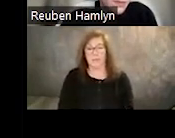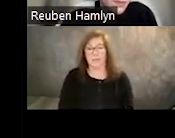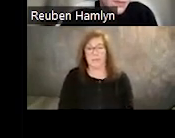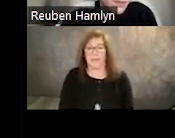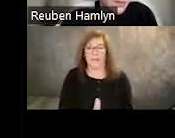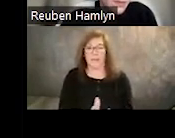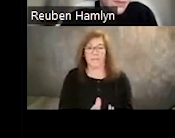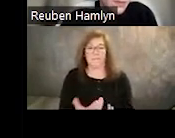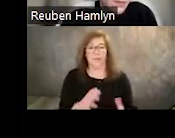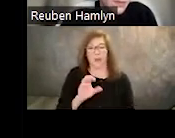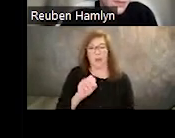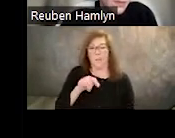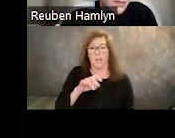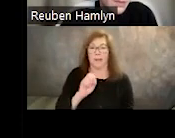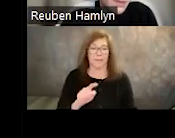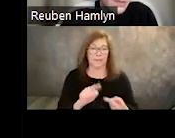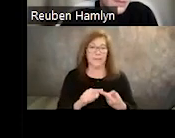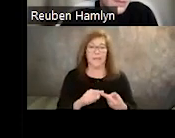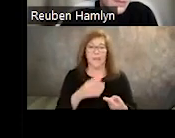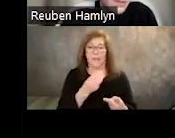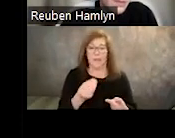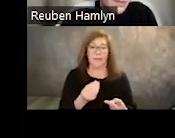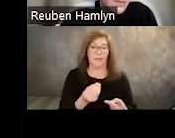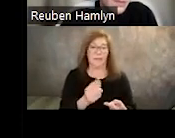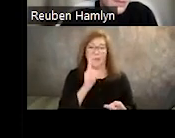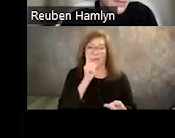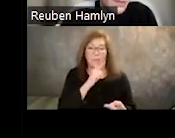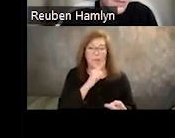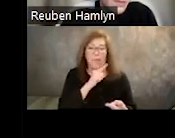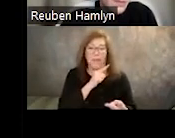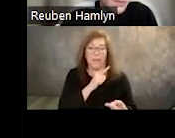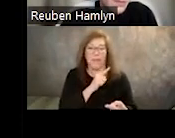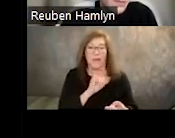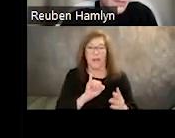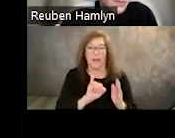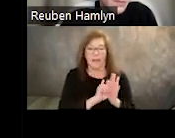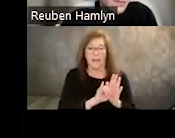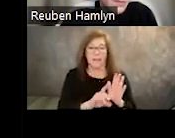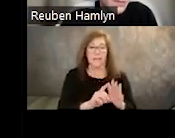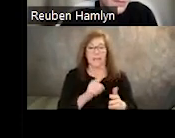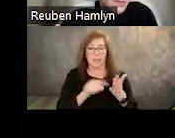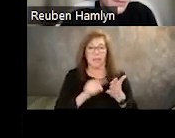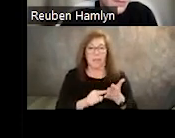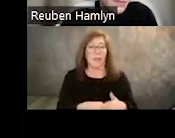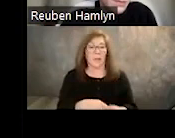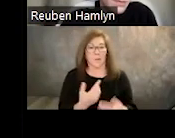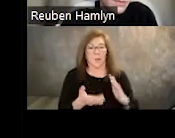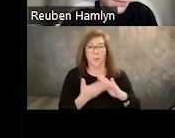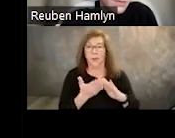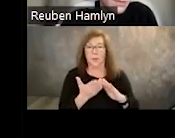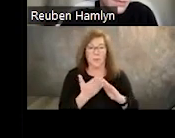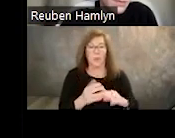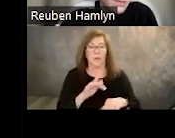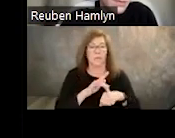that composite, into a face ID check? And we run it through the ones that are available online. So they are not